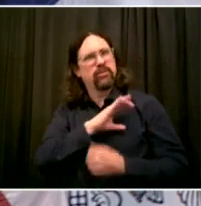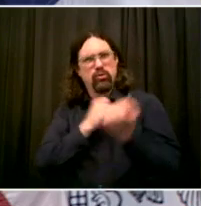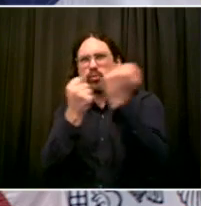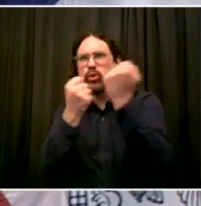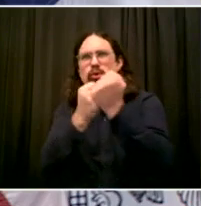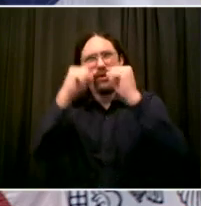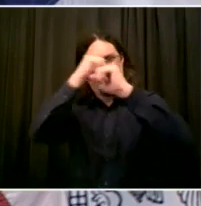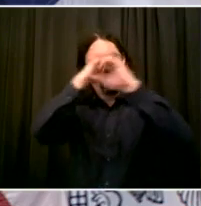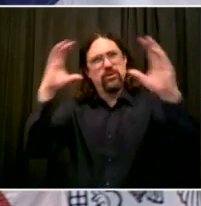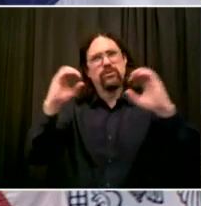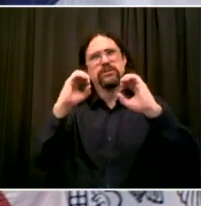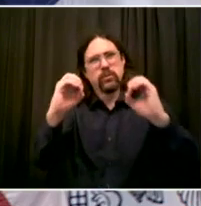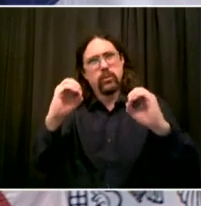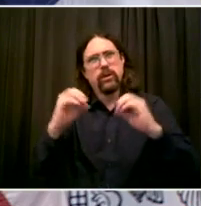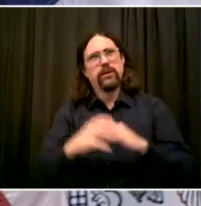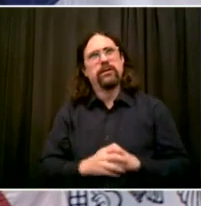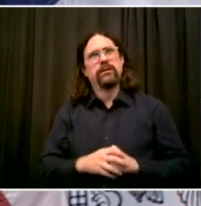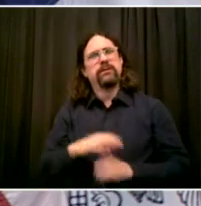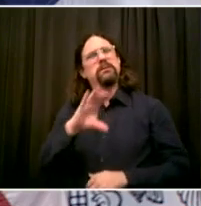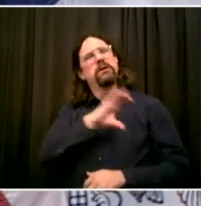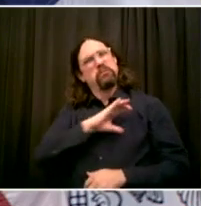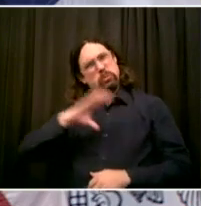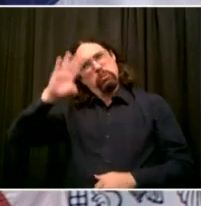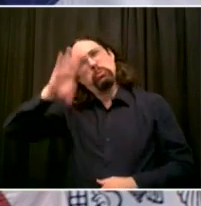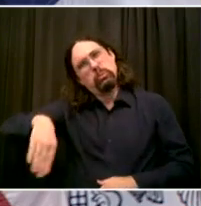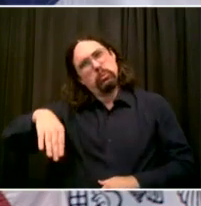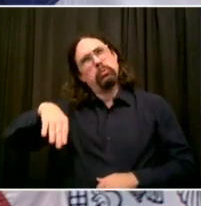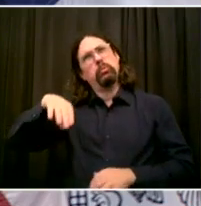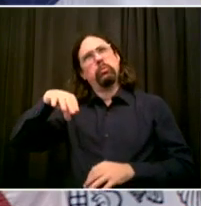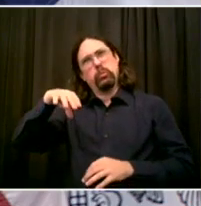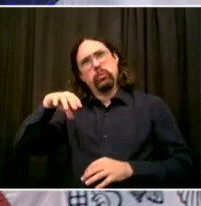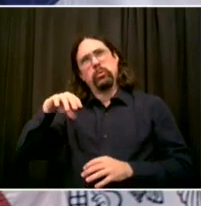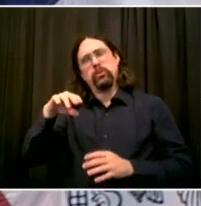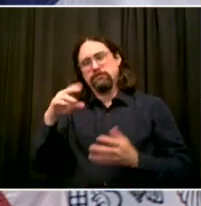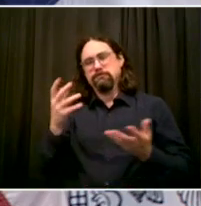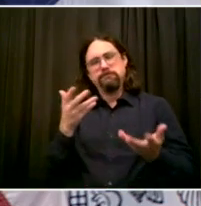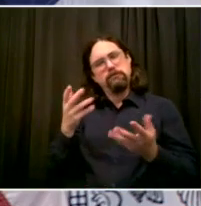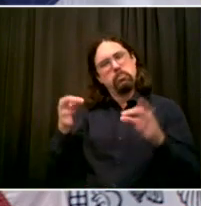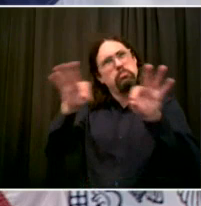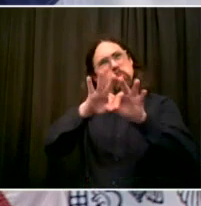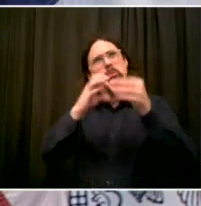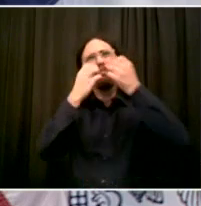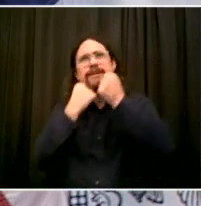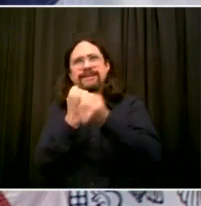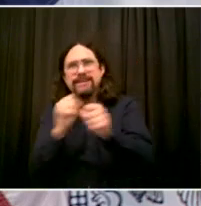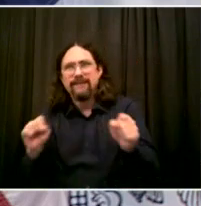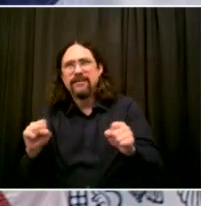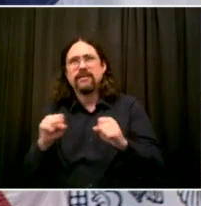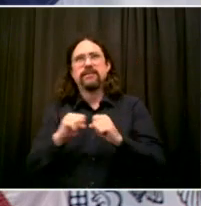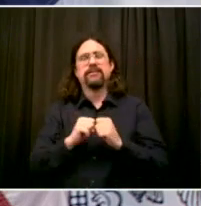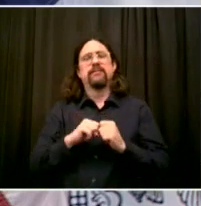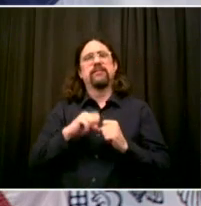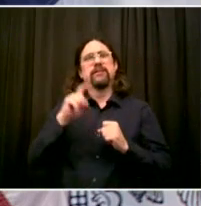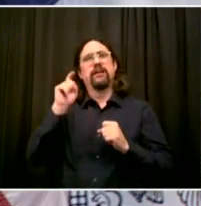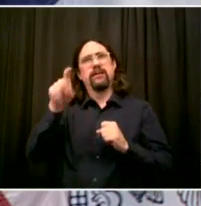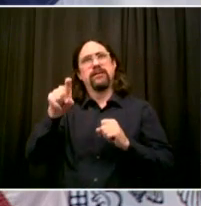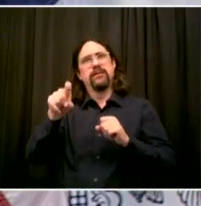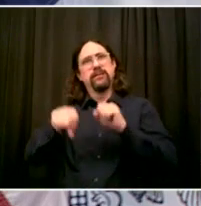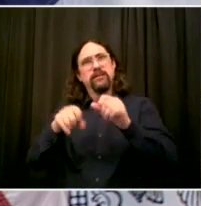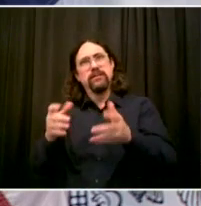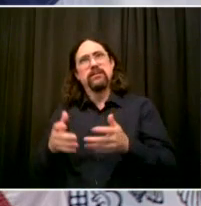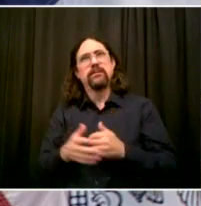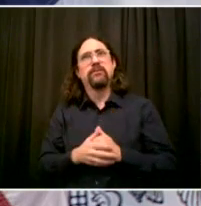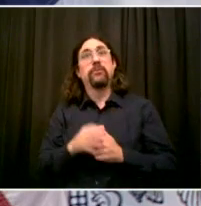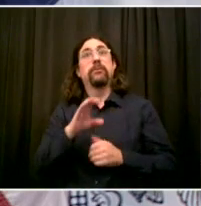the advocates do. Traffic enforcement, I think, does belong in the NYPD. Yeah, there's no question we can do better at continuing